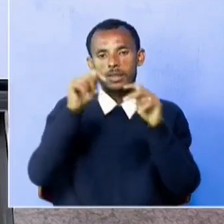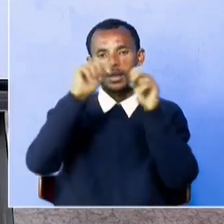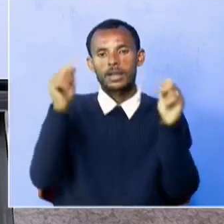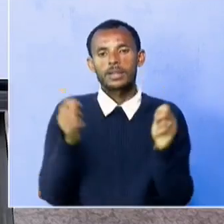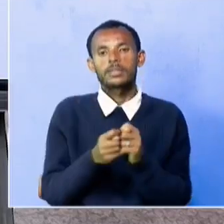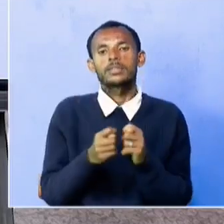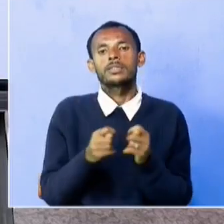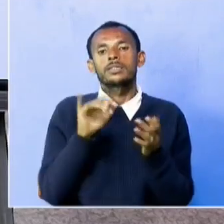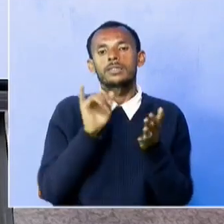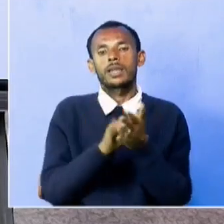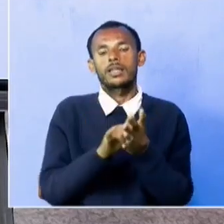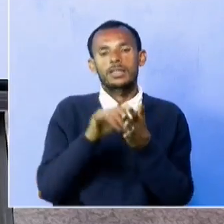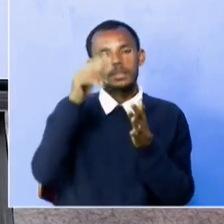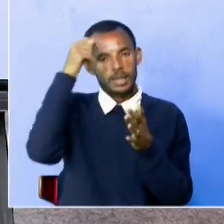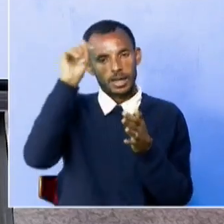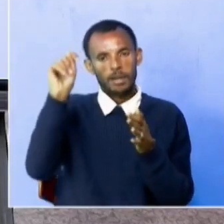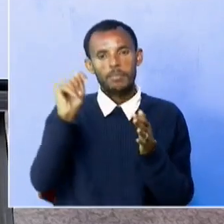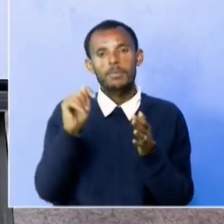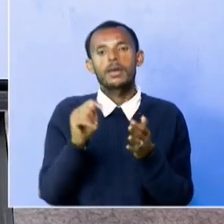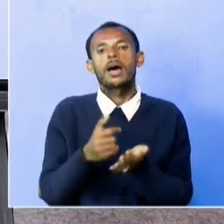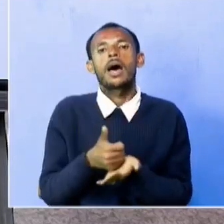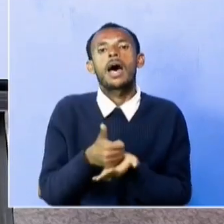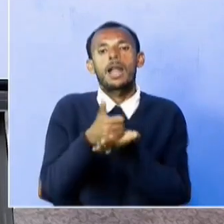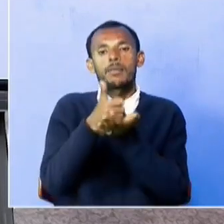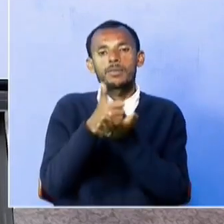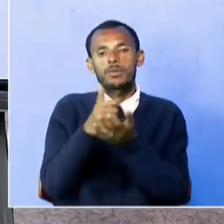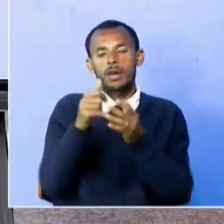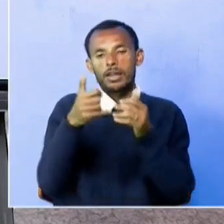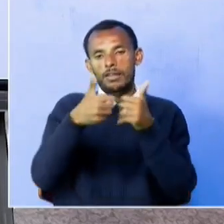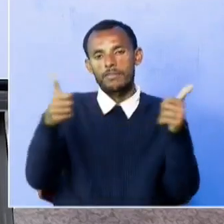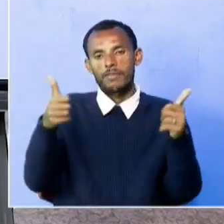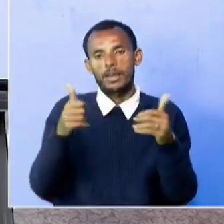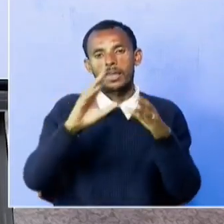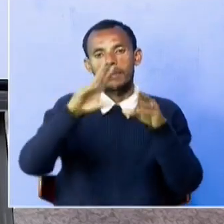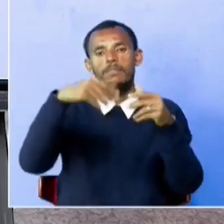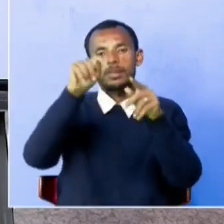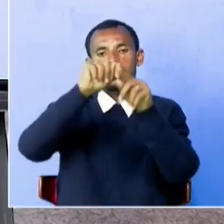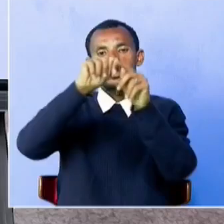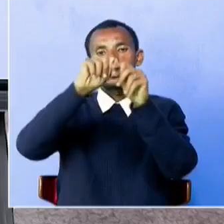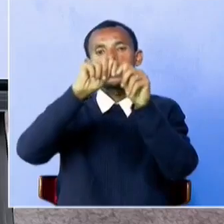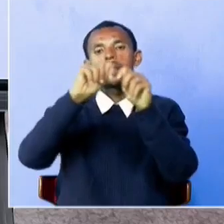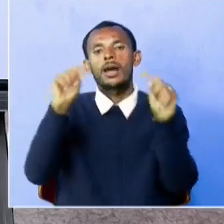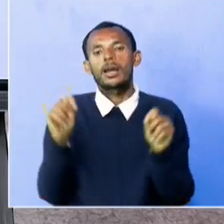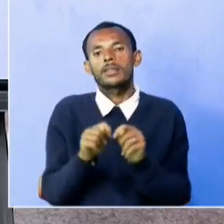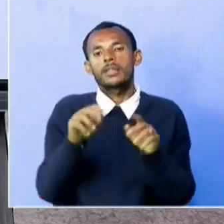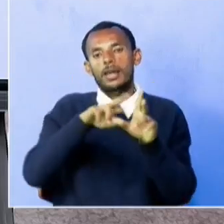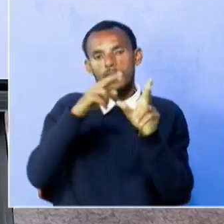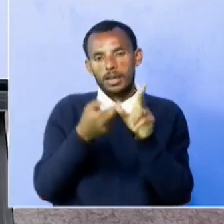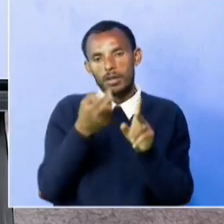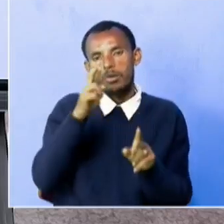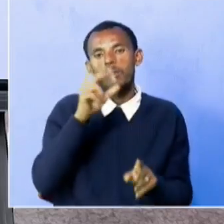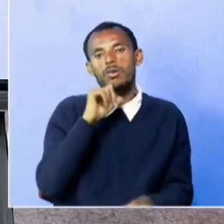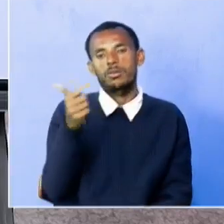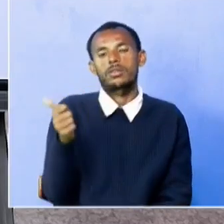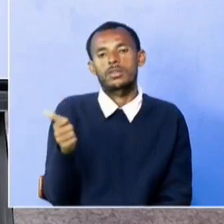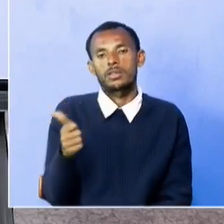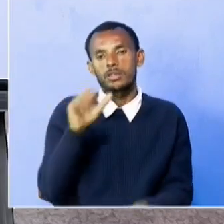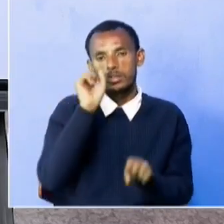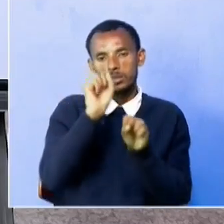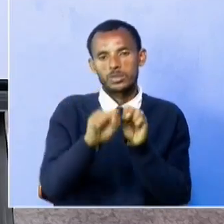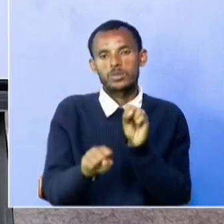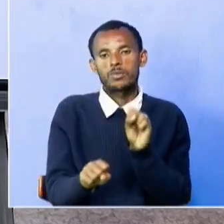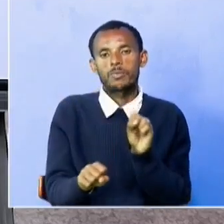that theorem helps us to identify whether the given triangle is a right angle or not. Okay,